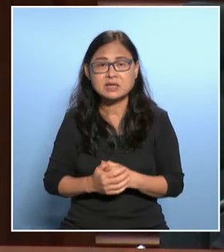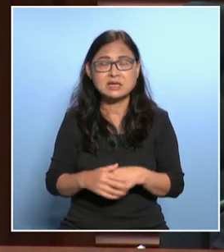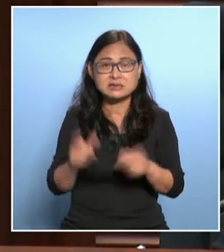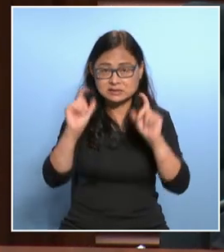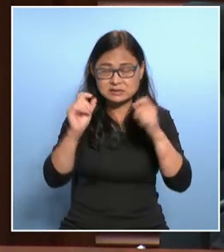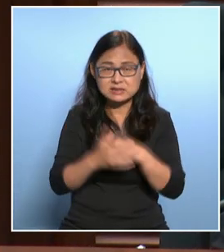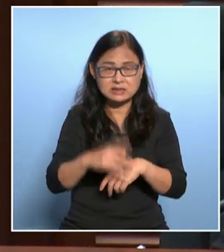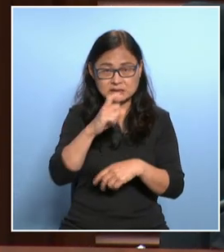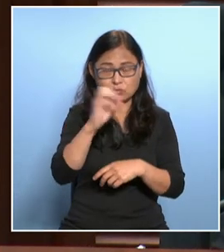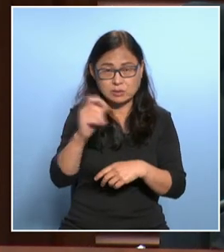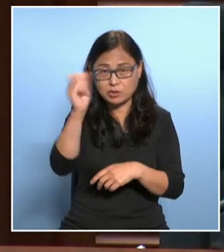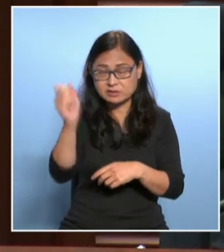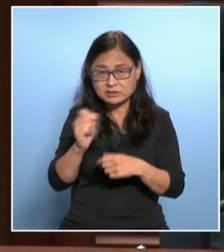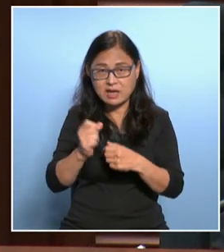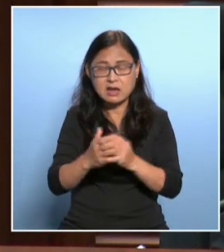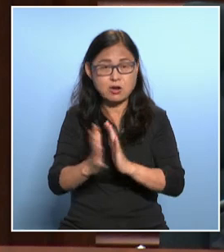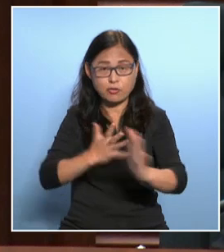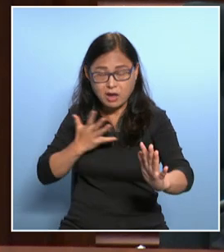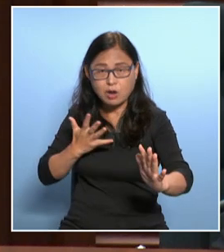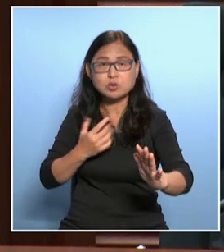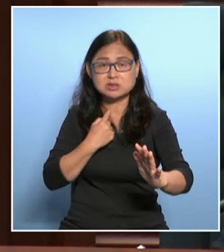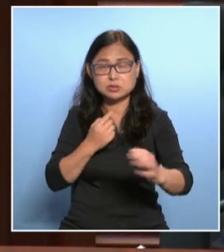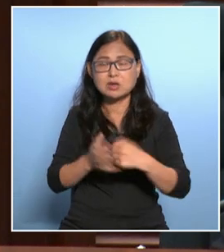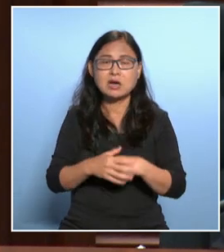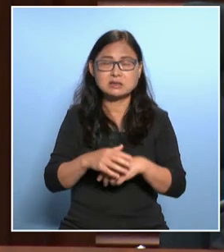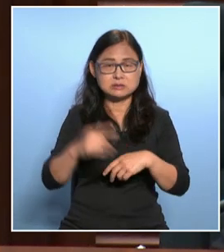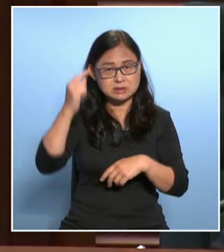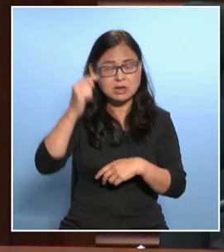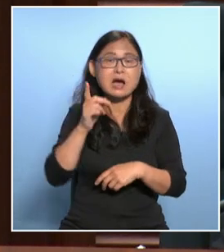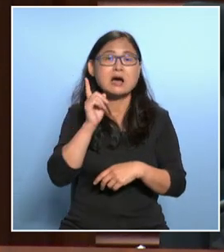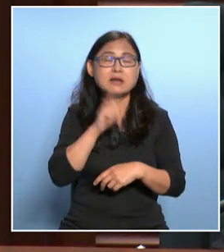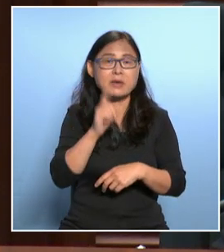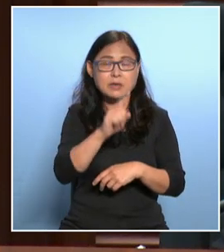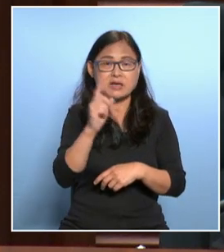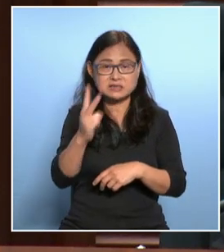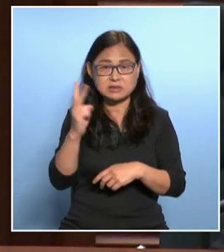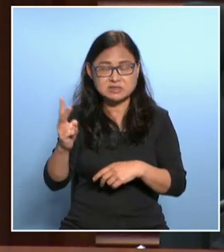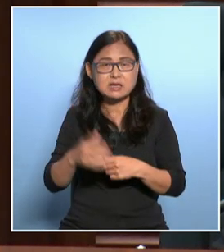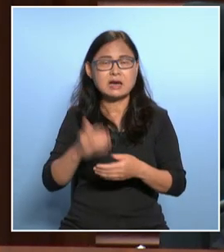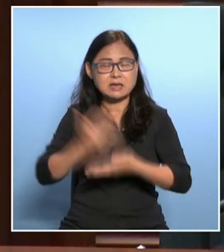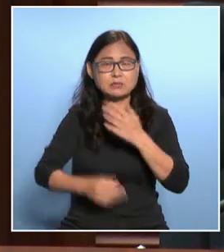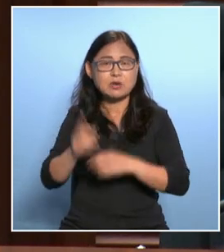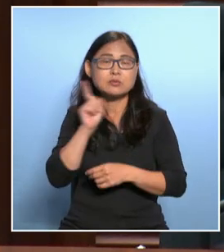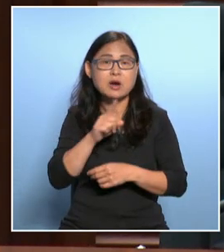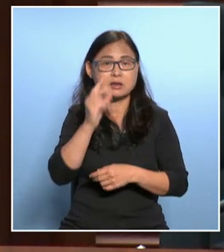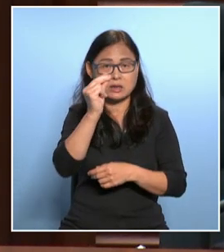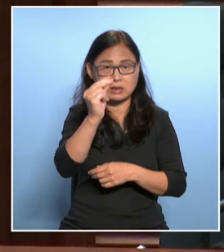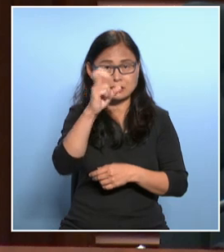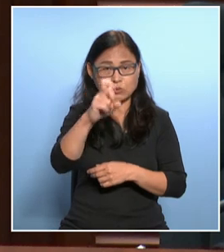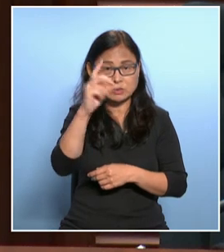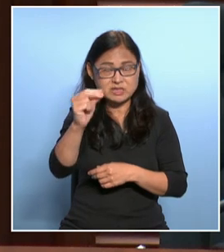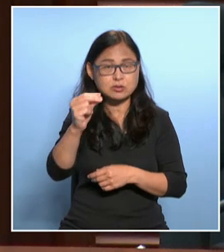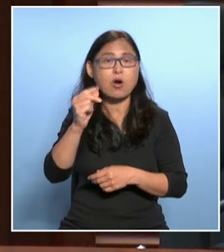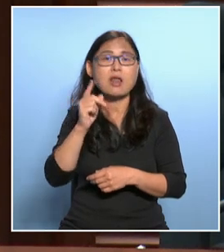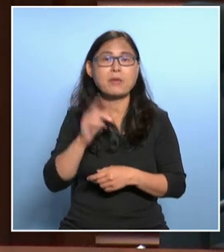waiting time by 20%. That means the waiting time is to be reduced from 122 weeks to 97